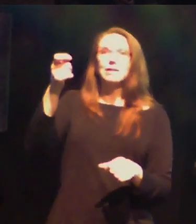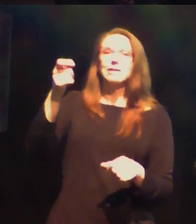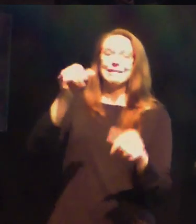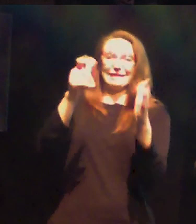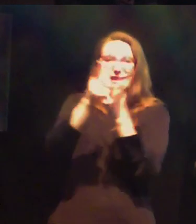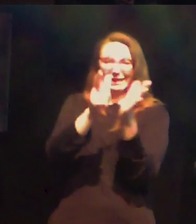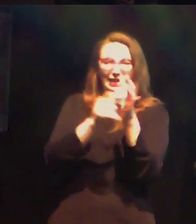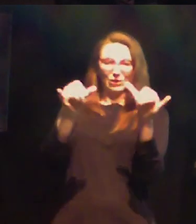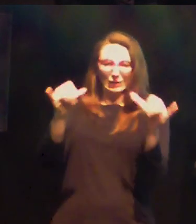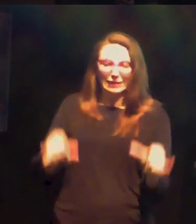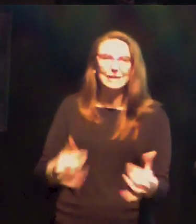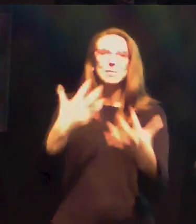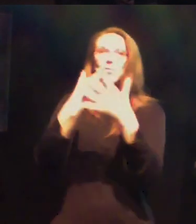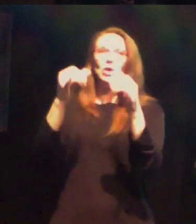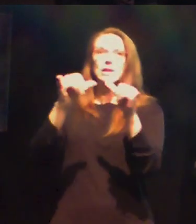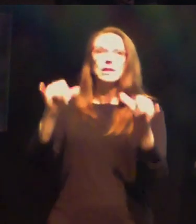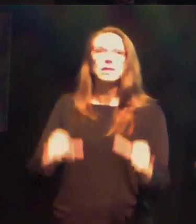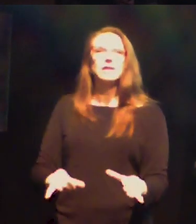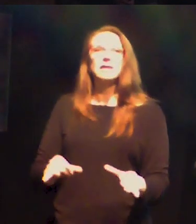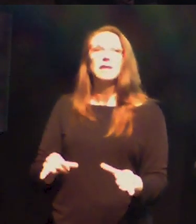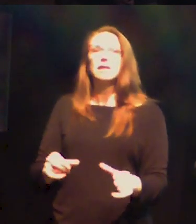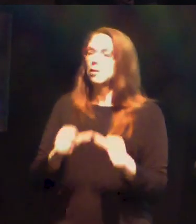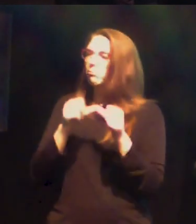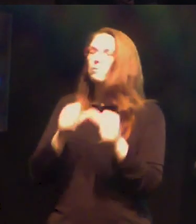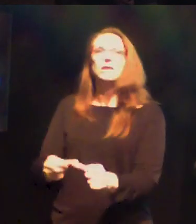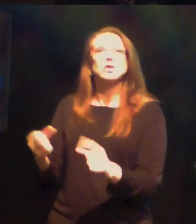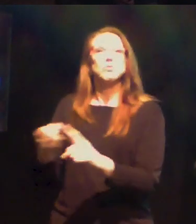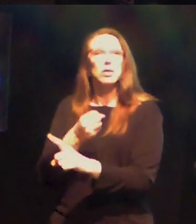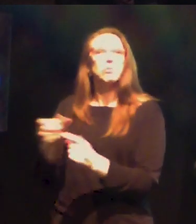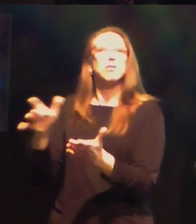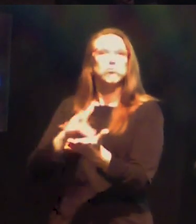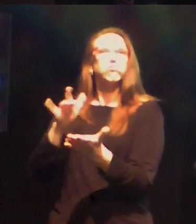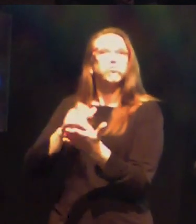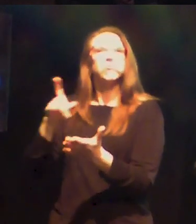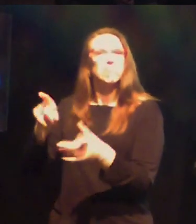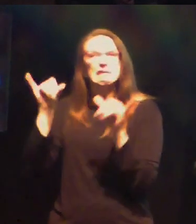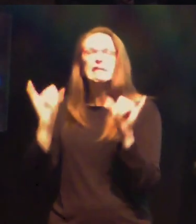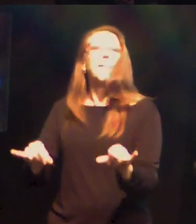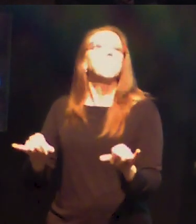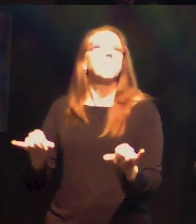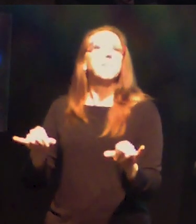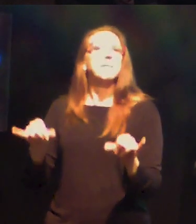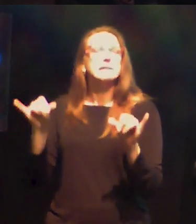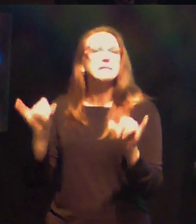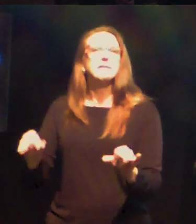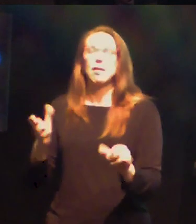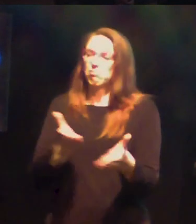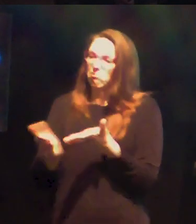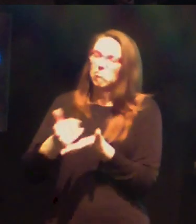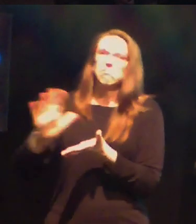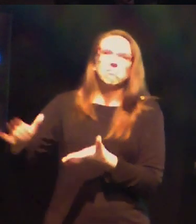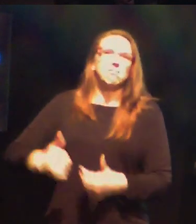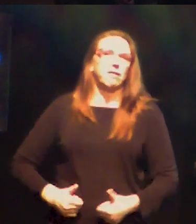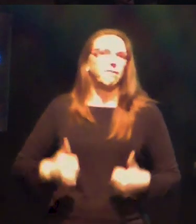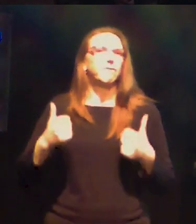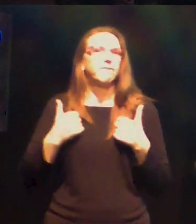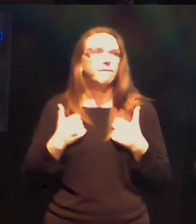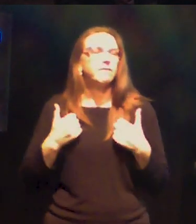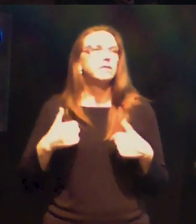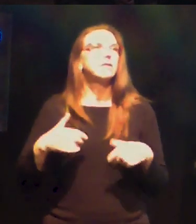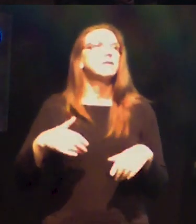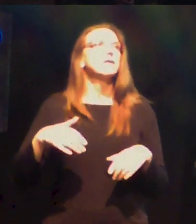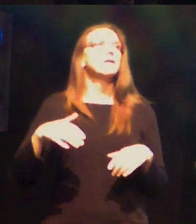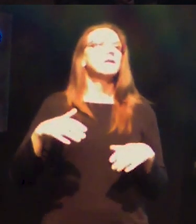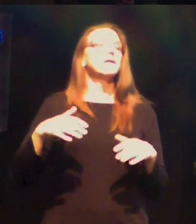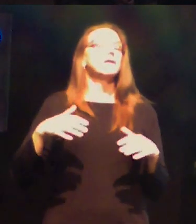legal system, the prison system continued to perpetrate that abuse throughout her time.